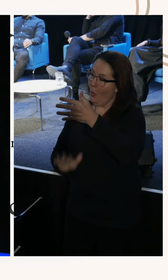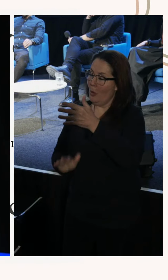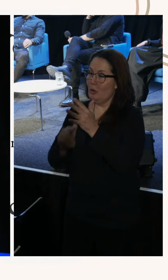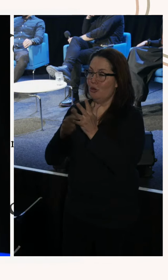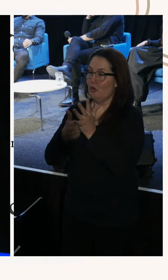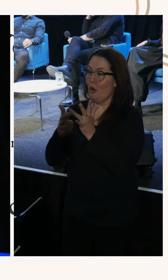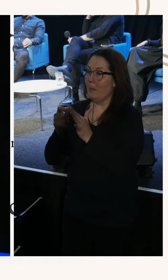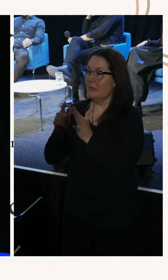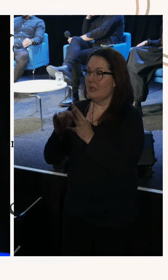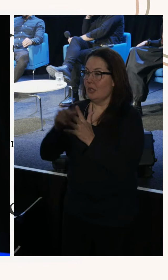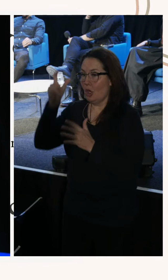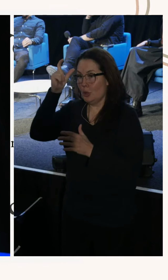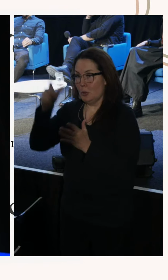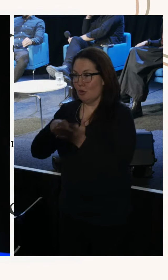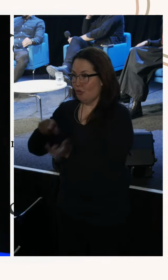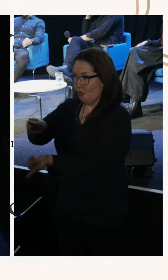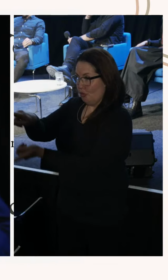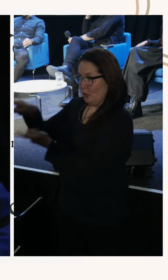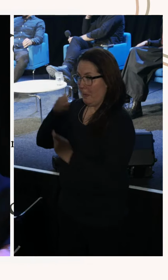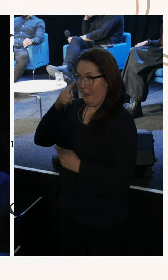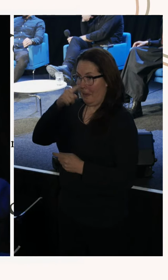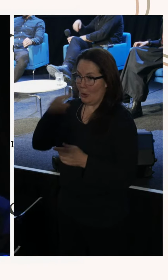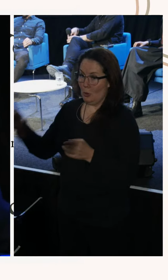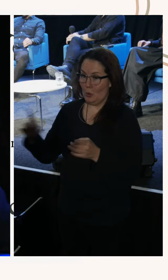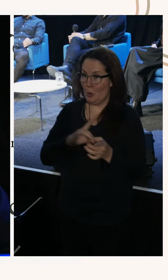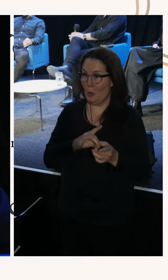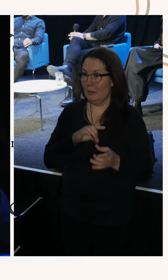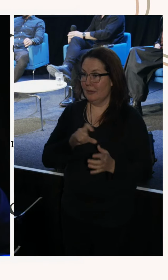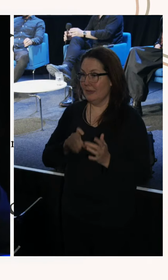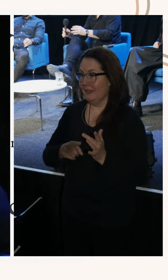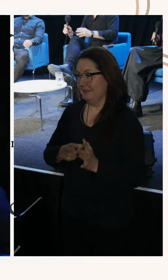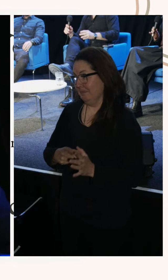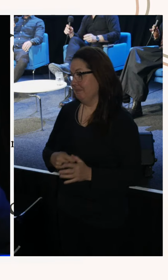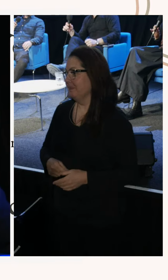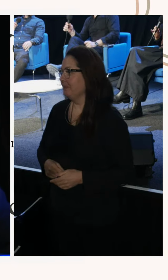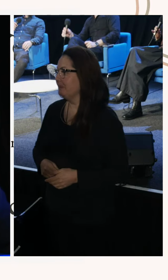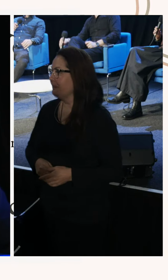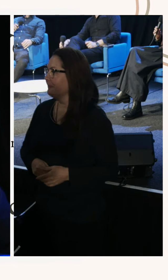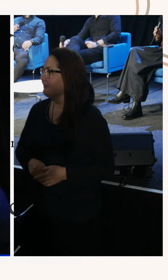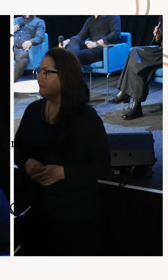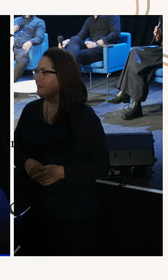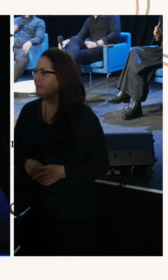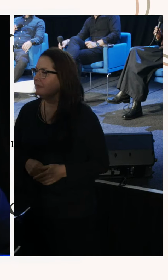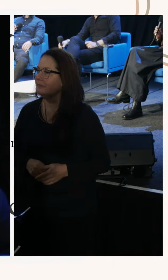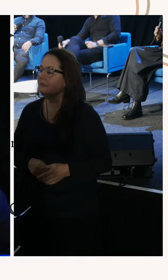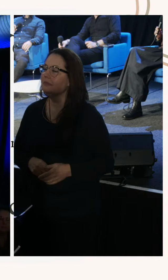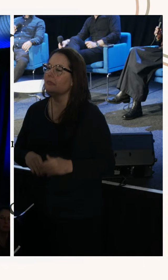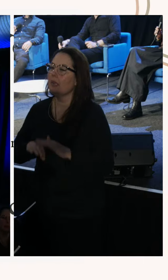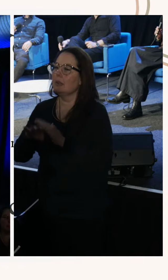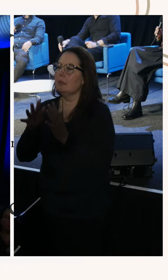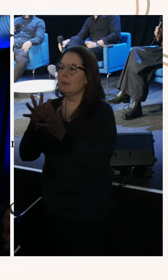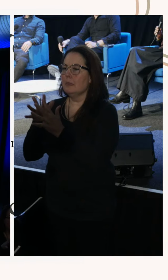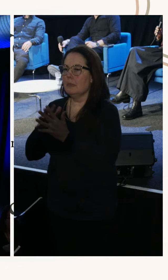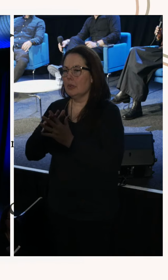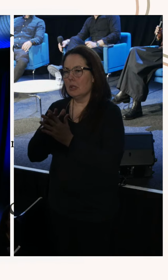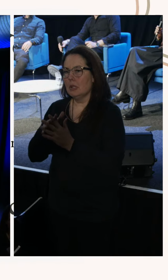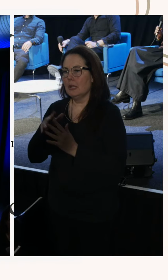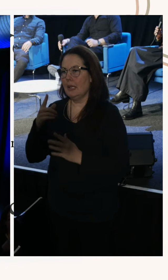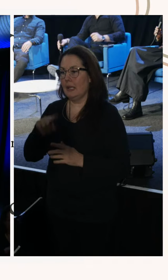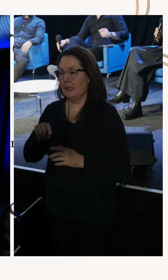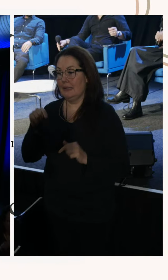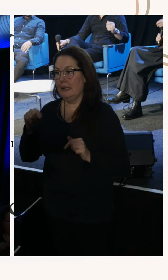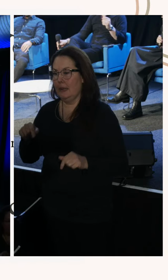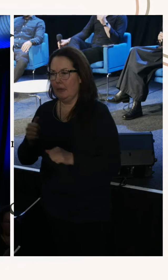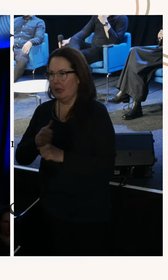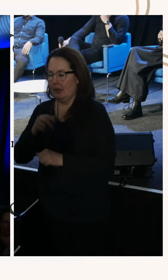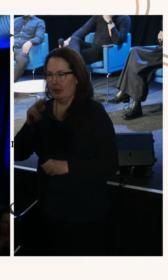recruit people to join the CIA? So that's what the piece is about. It means brown women in America and here are being really screwed